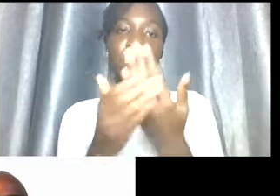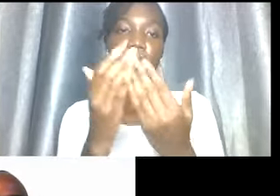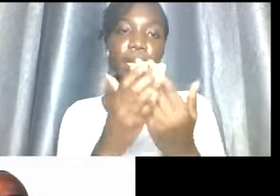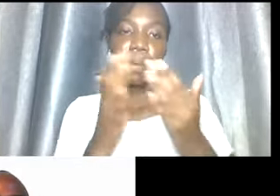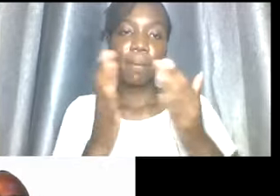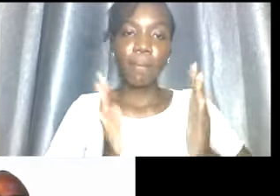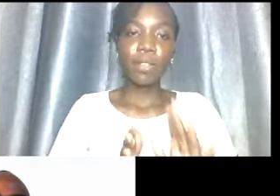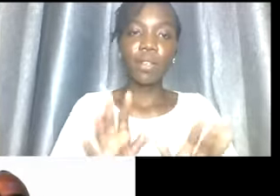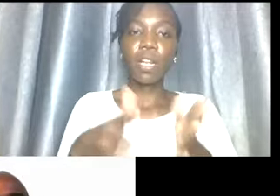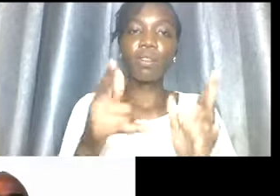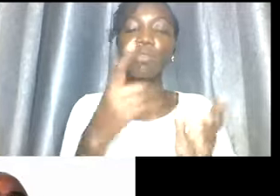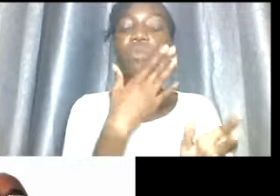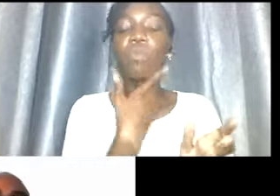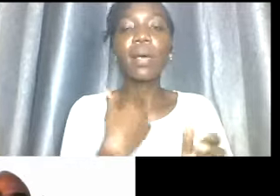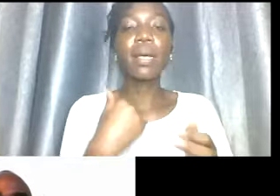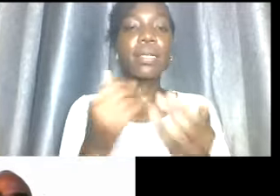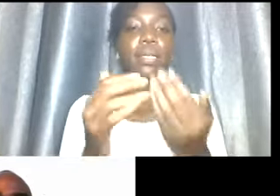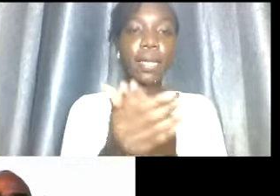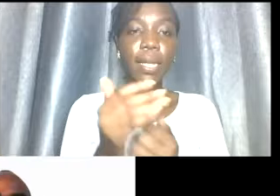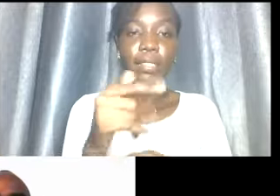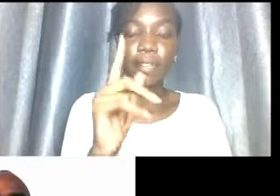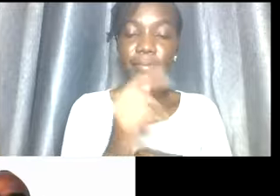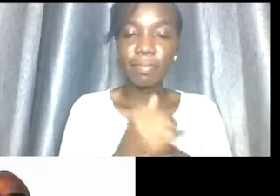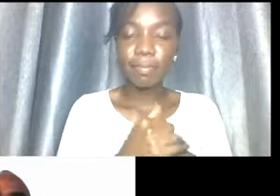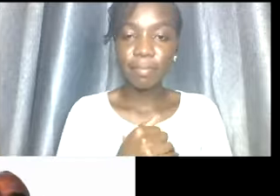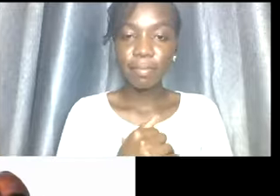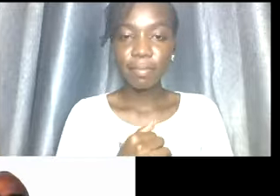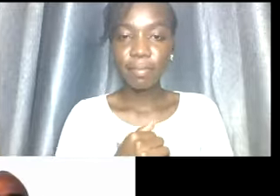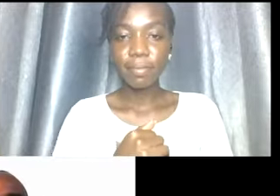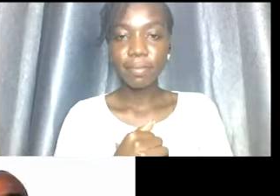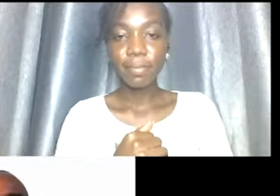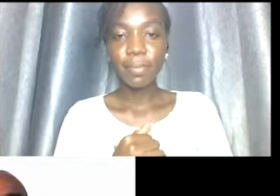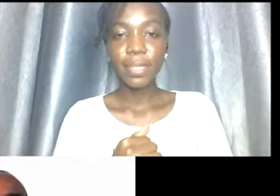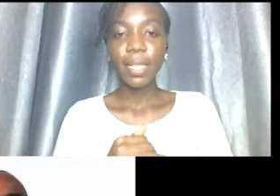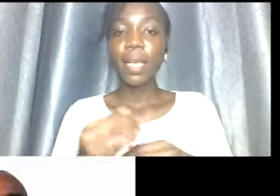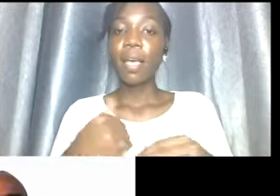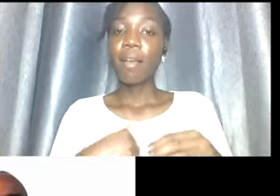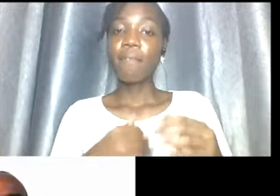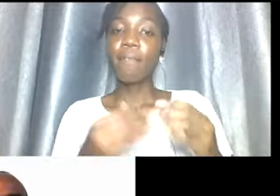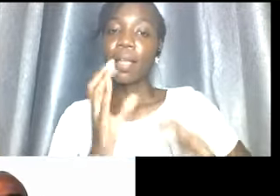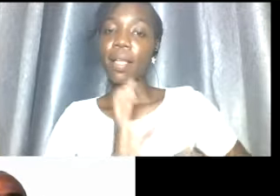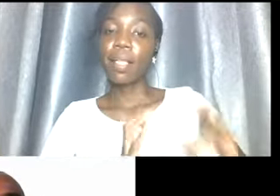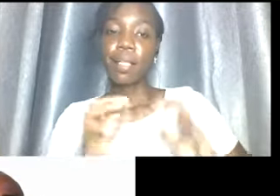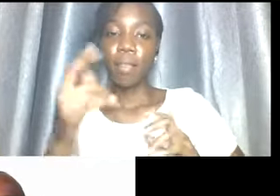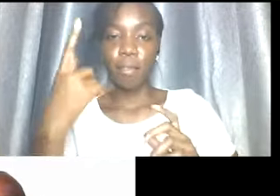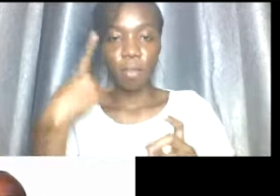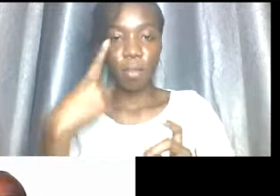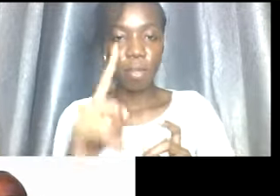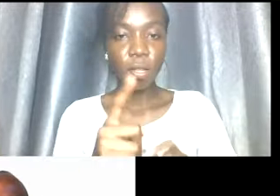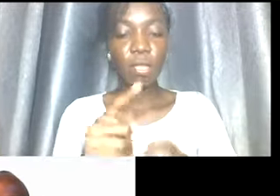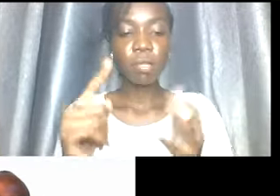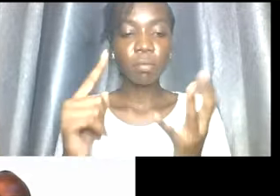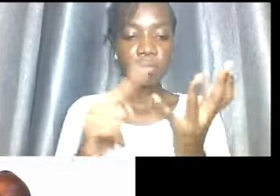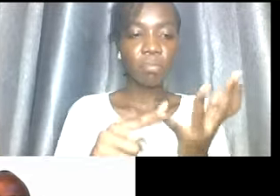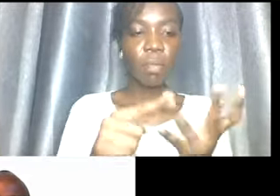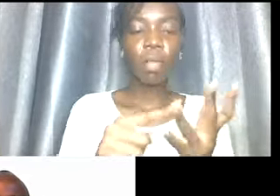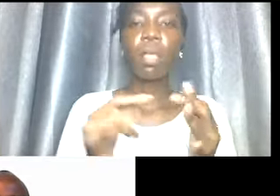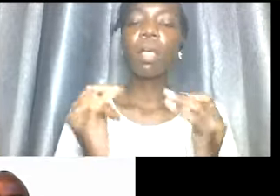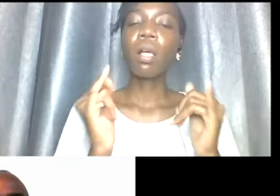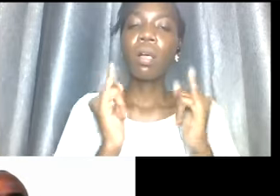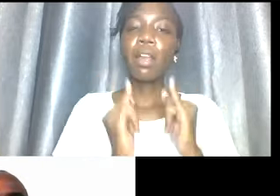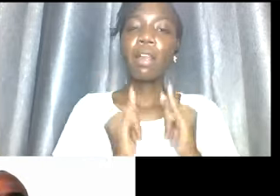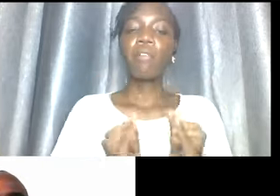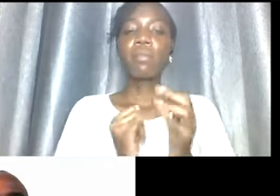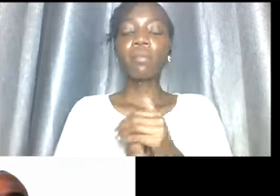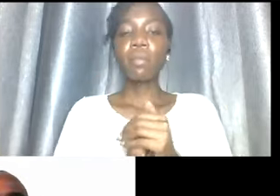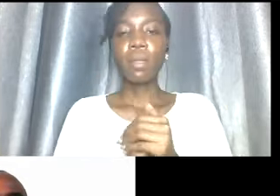treated, I'm talking about learning the characteristics of the individuals. When you